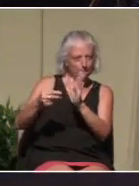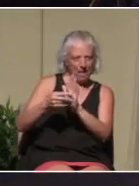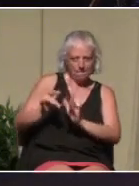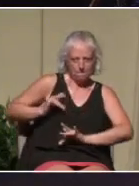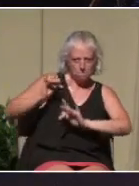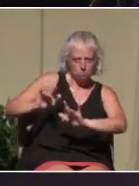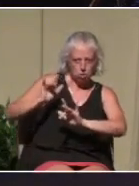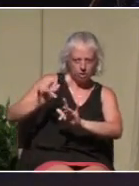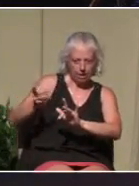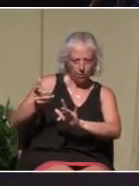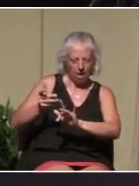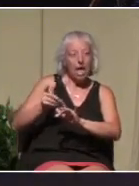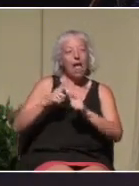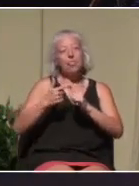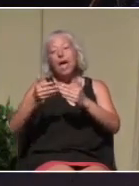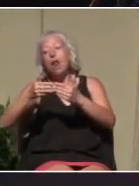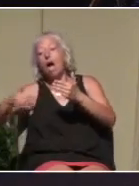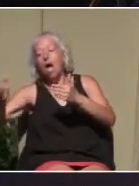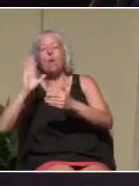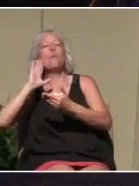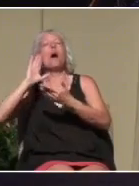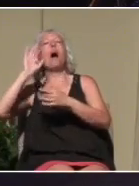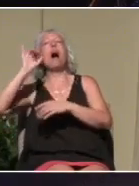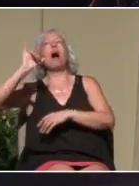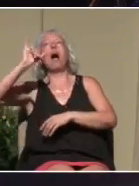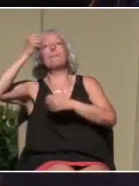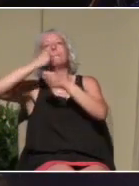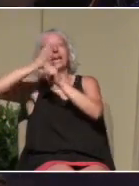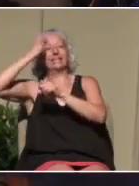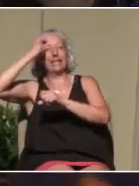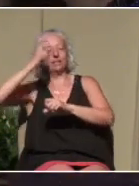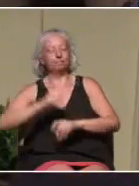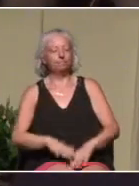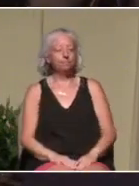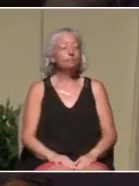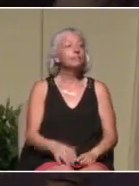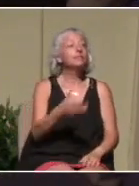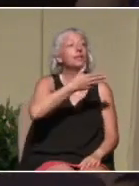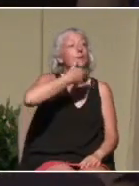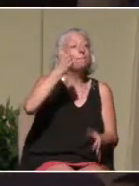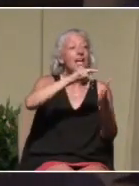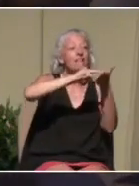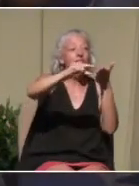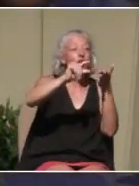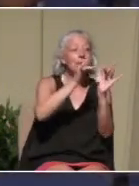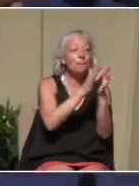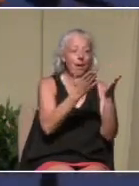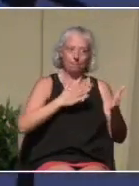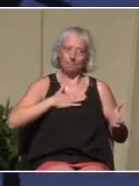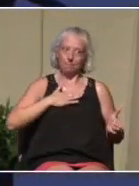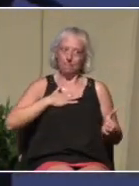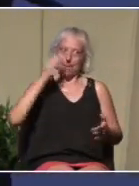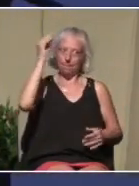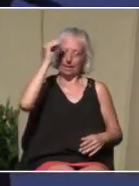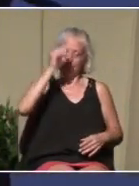after that to make sense. So the best verse in the whole Bible, I believe, that explains